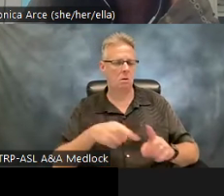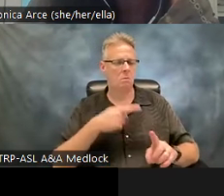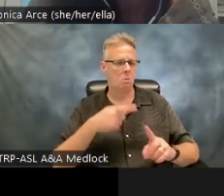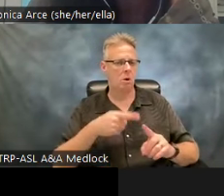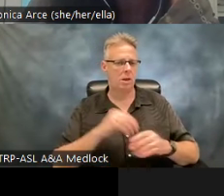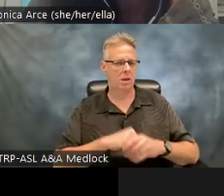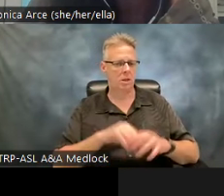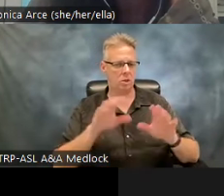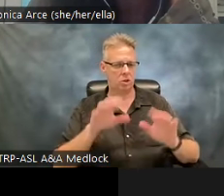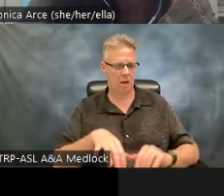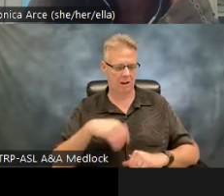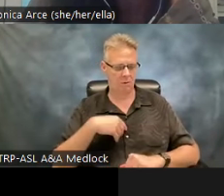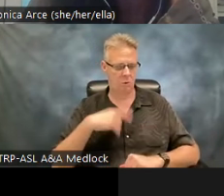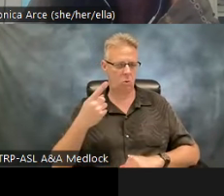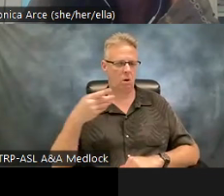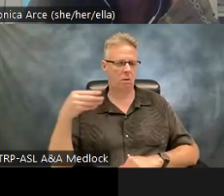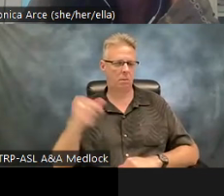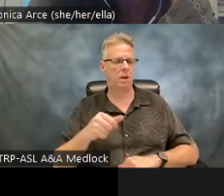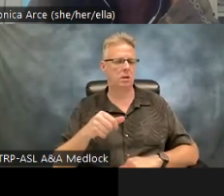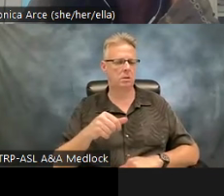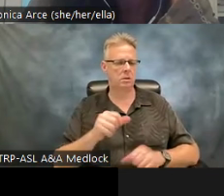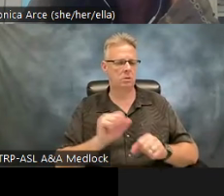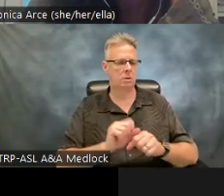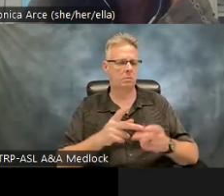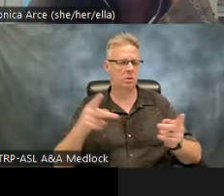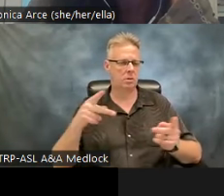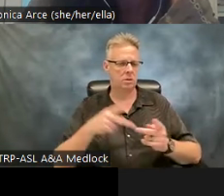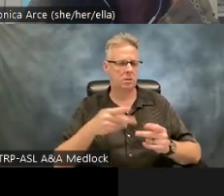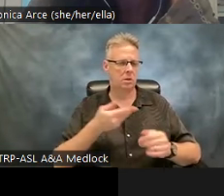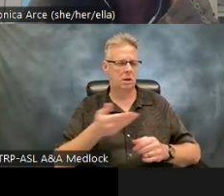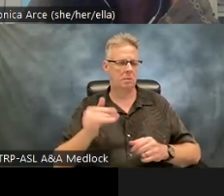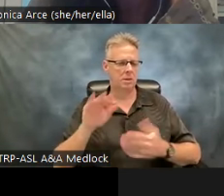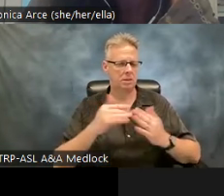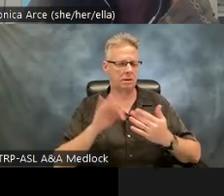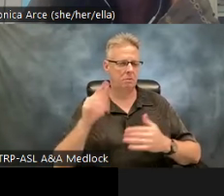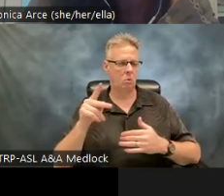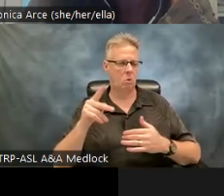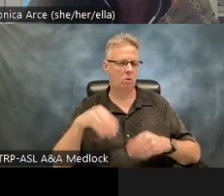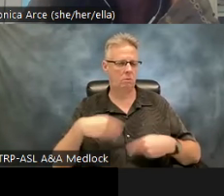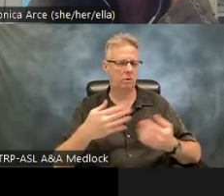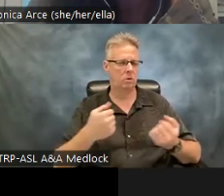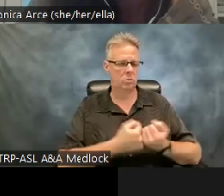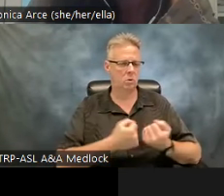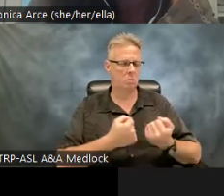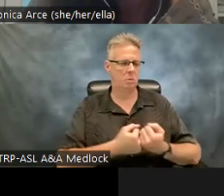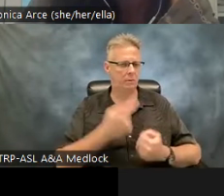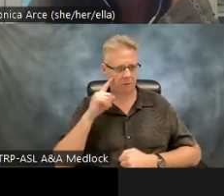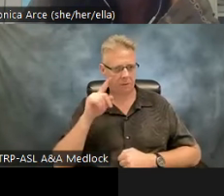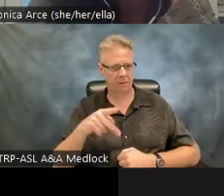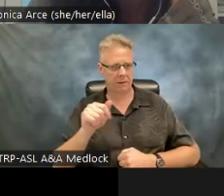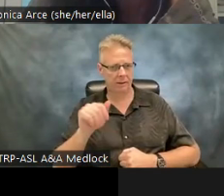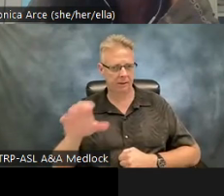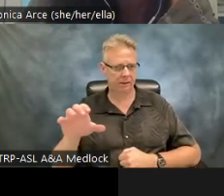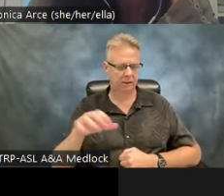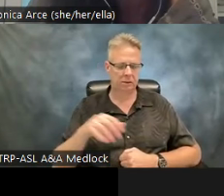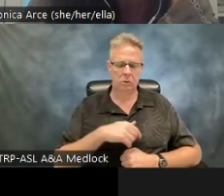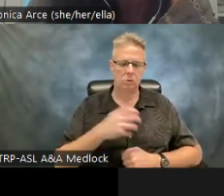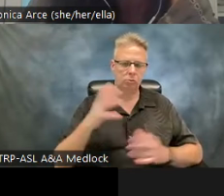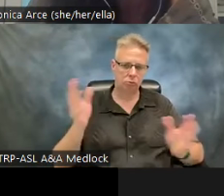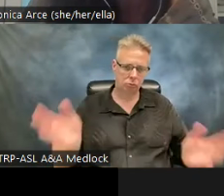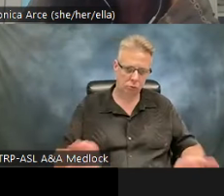position, a paid position being hired by the city of Portland to help provide support for the PAC. And just want to encourage